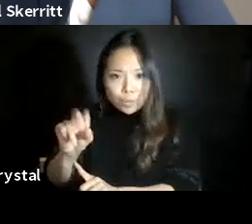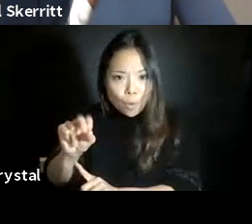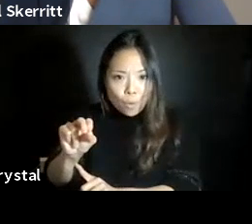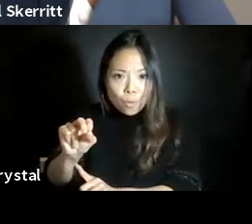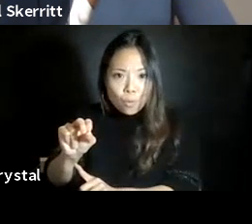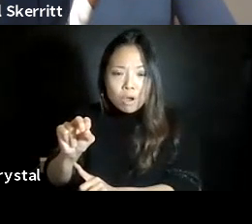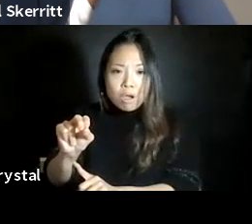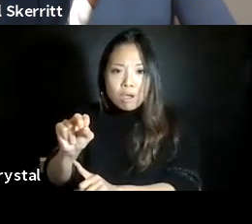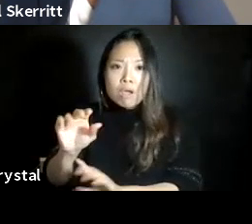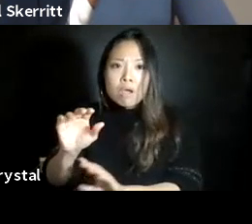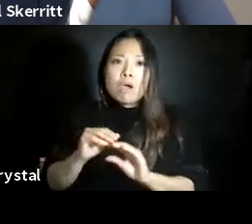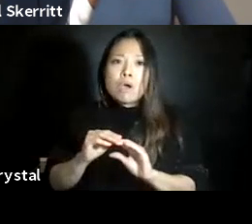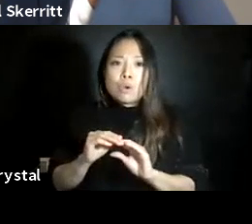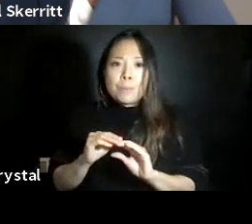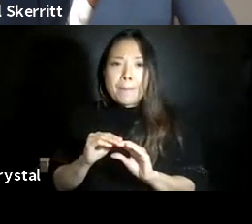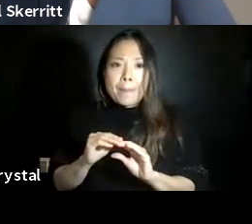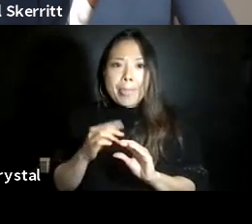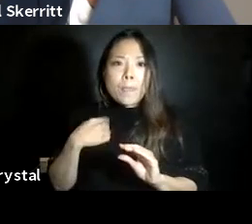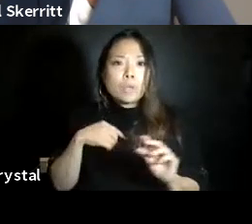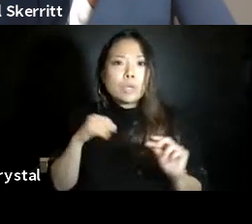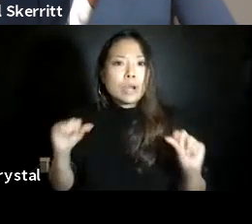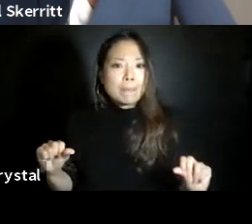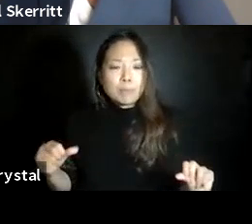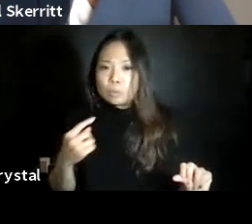And we were able to to neutralize